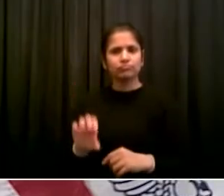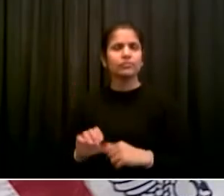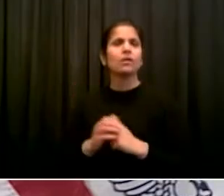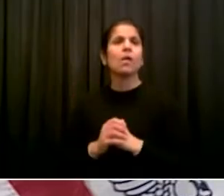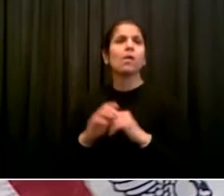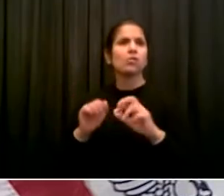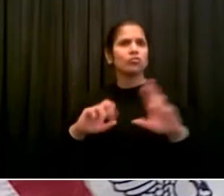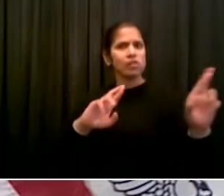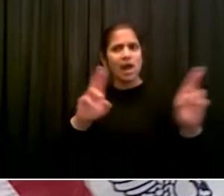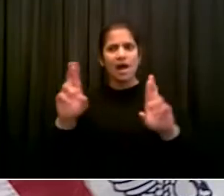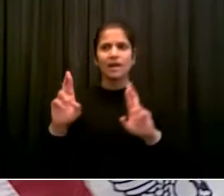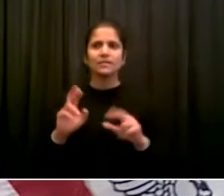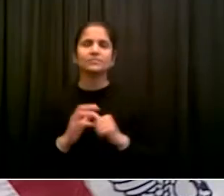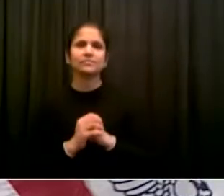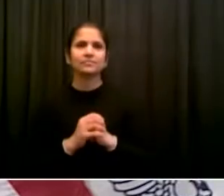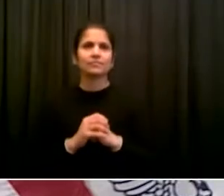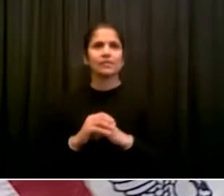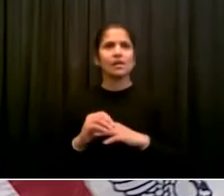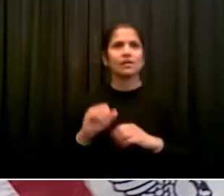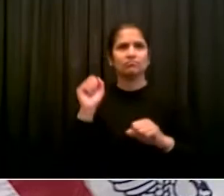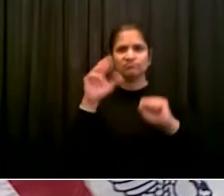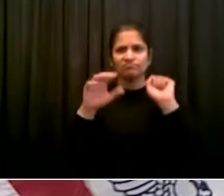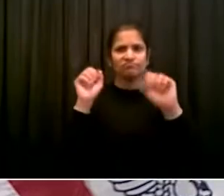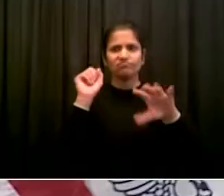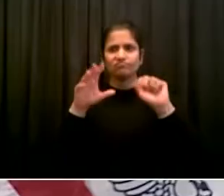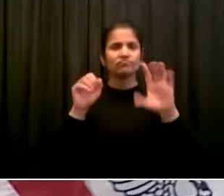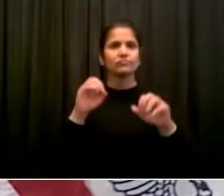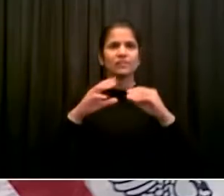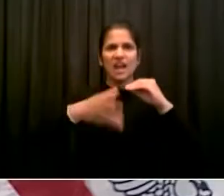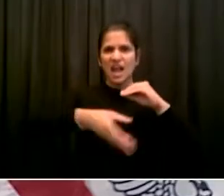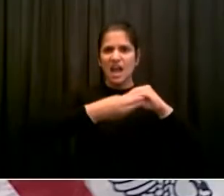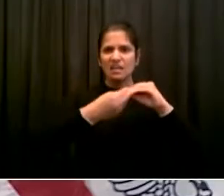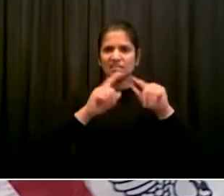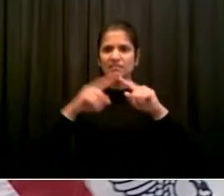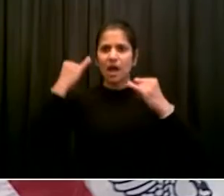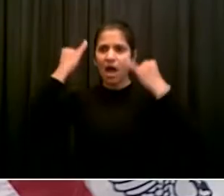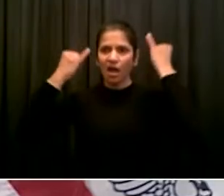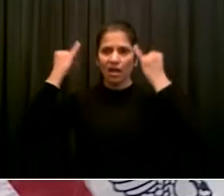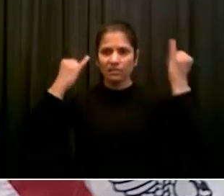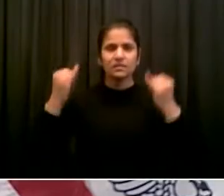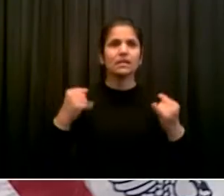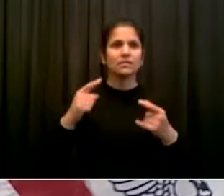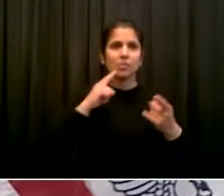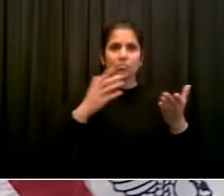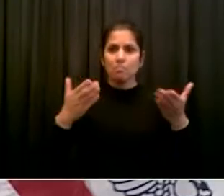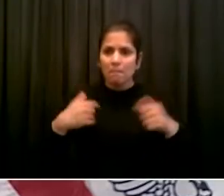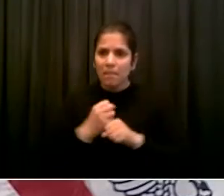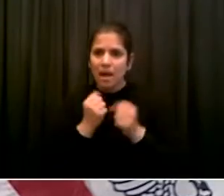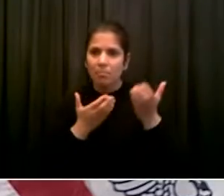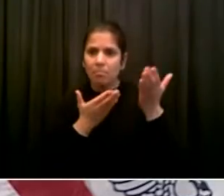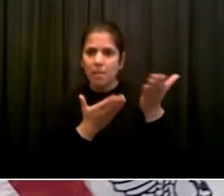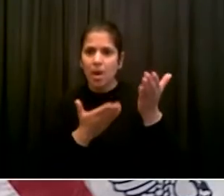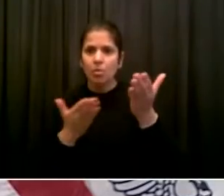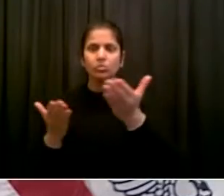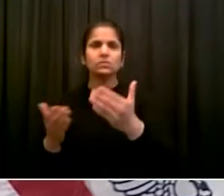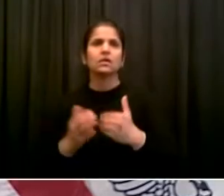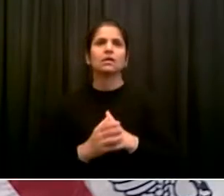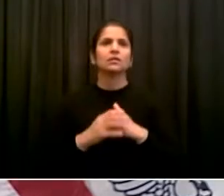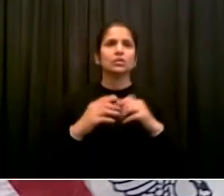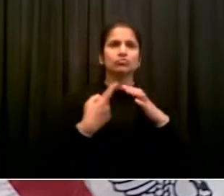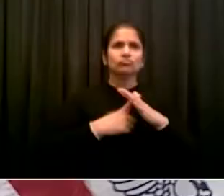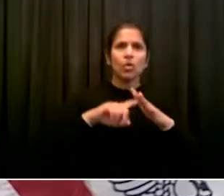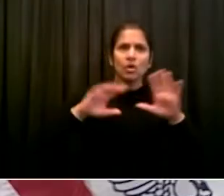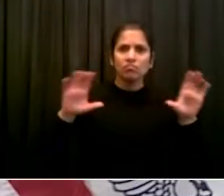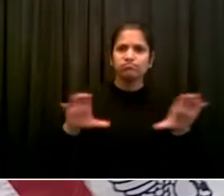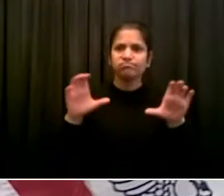these ideas, these proposals into action. So I want to be very clear. The things in this report that can be acted on immediately